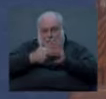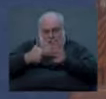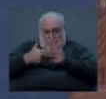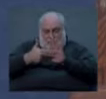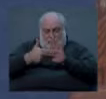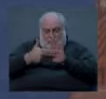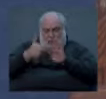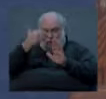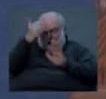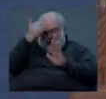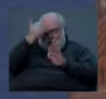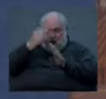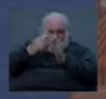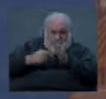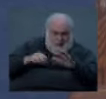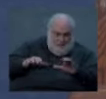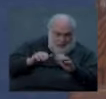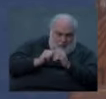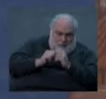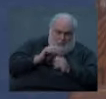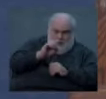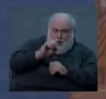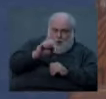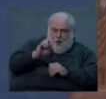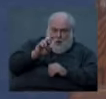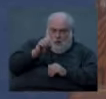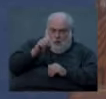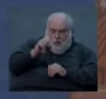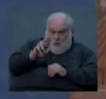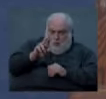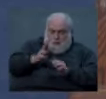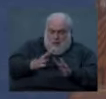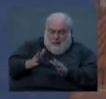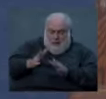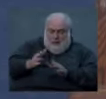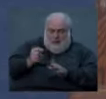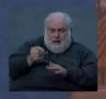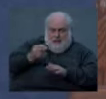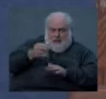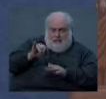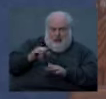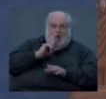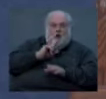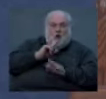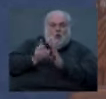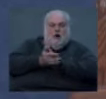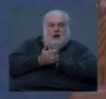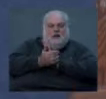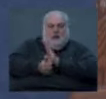the aspects of what they've done with the corridor plan, they would be qualified to do this type of